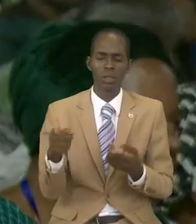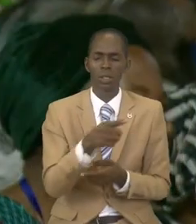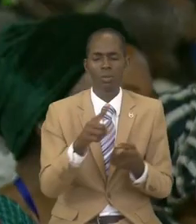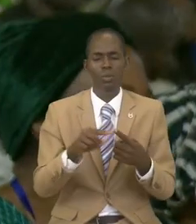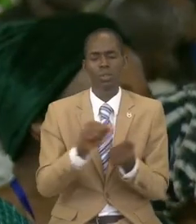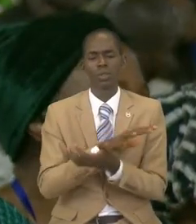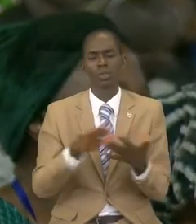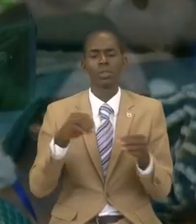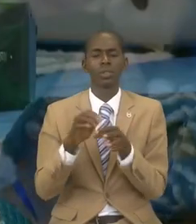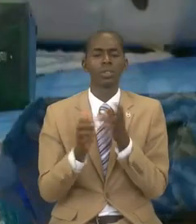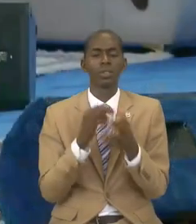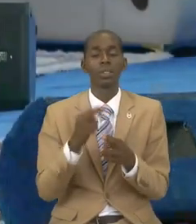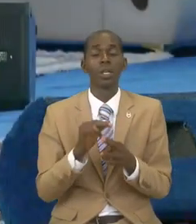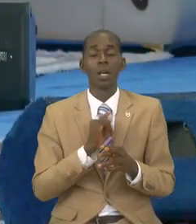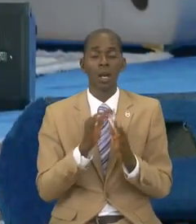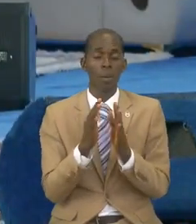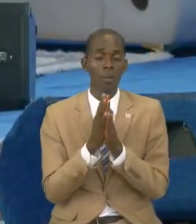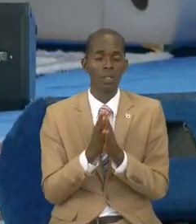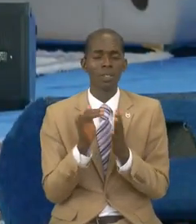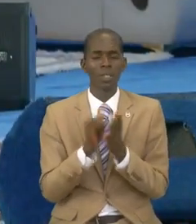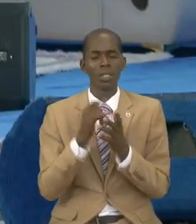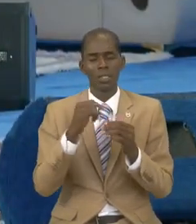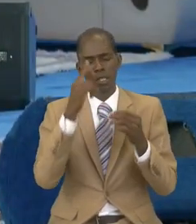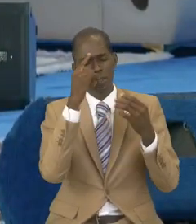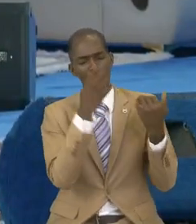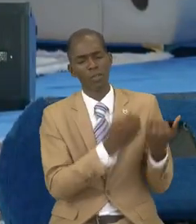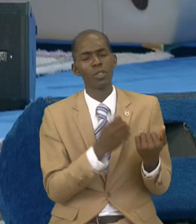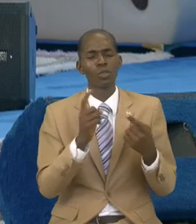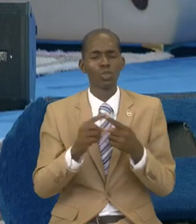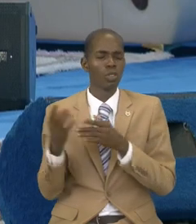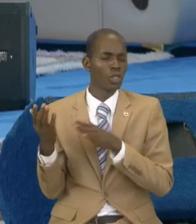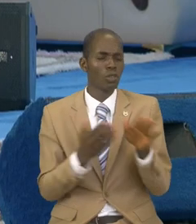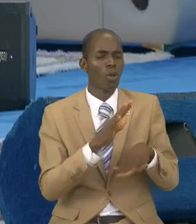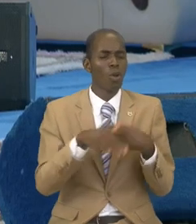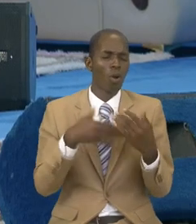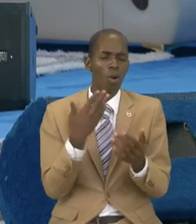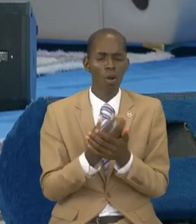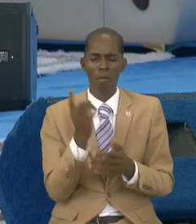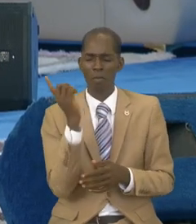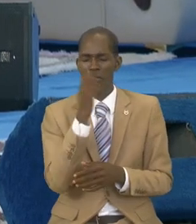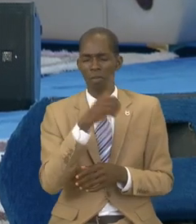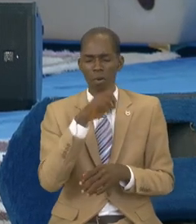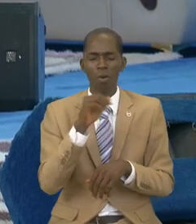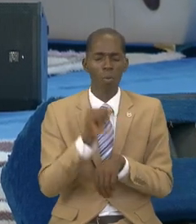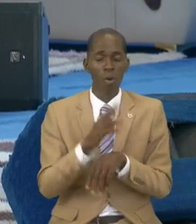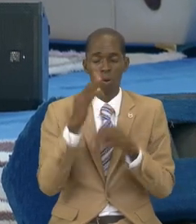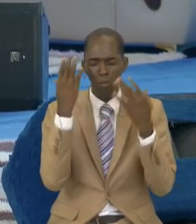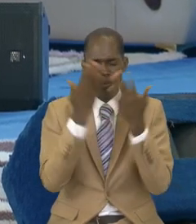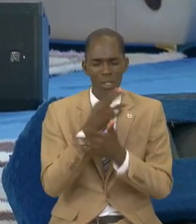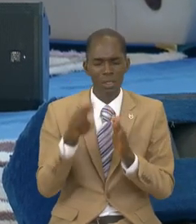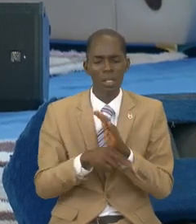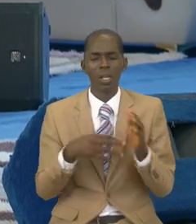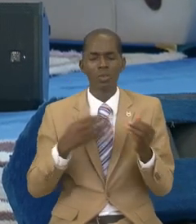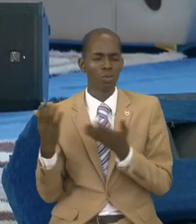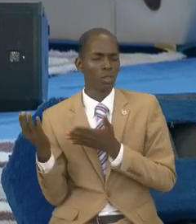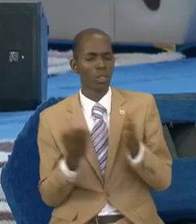I pray, Lord, the faith to leave all those works of darkness and to leave all those paths of sinfulness, and